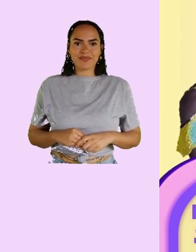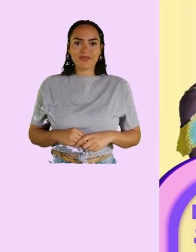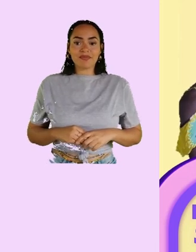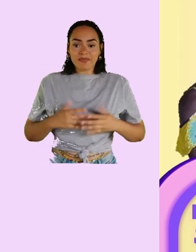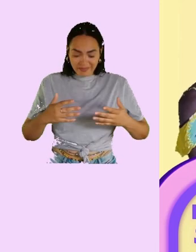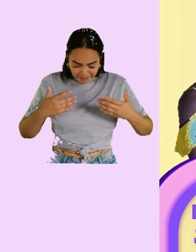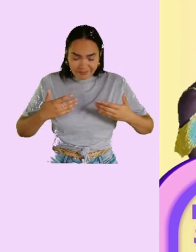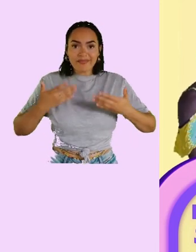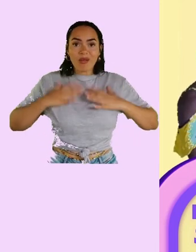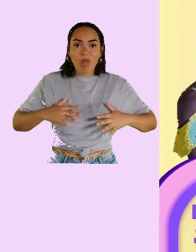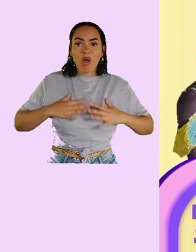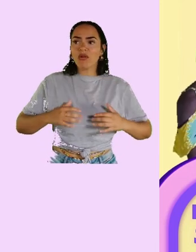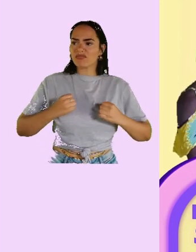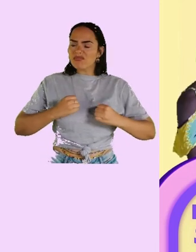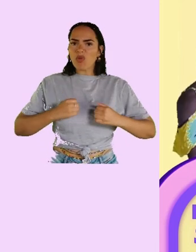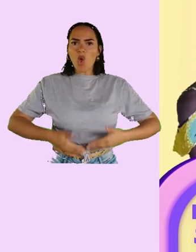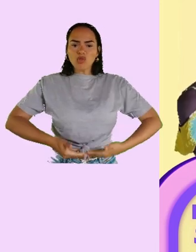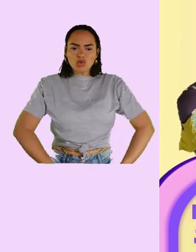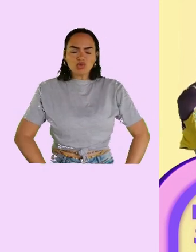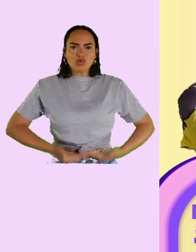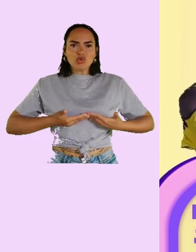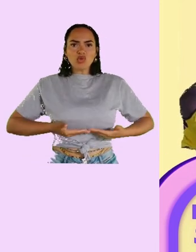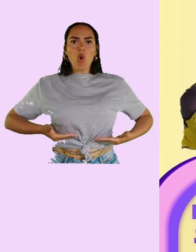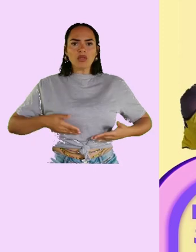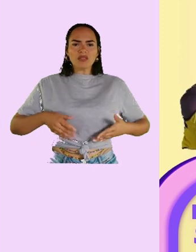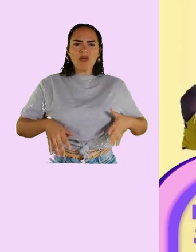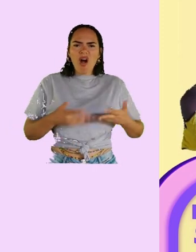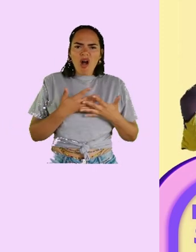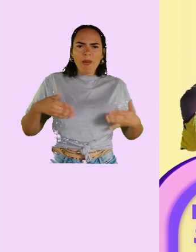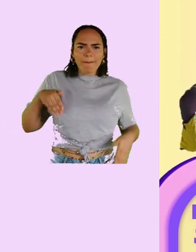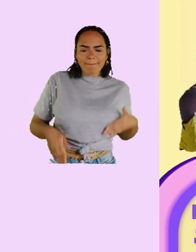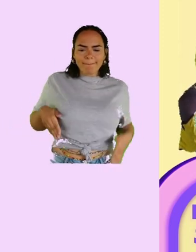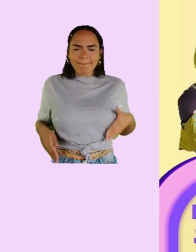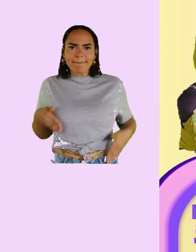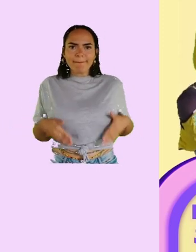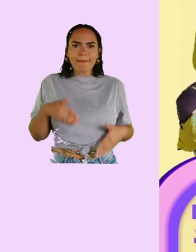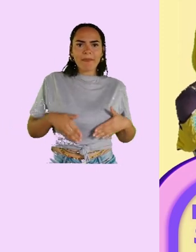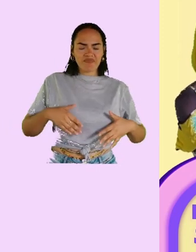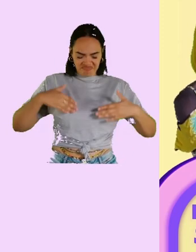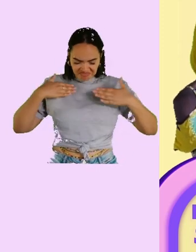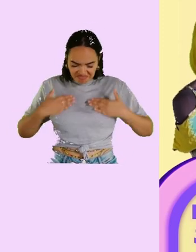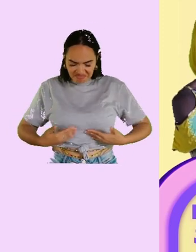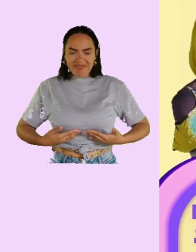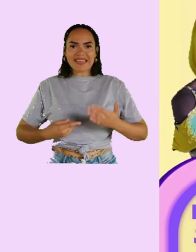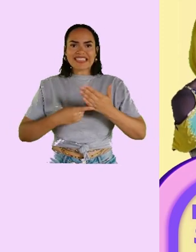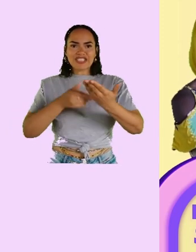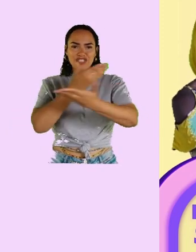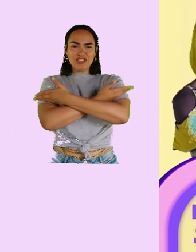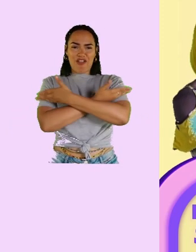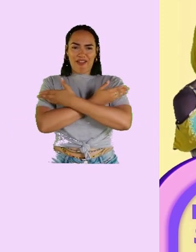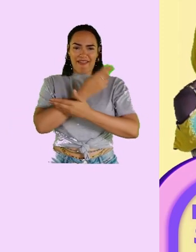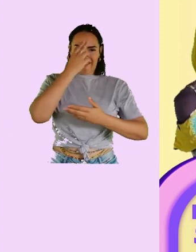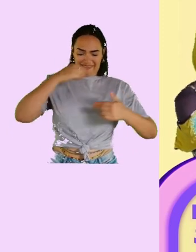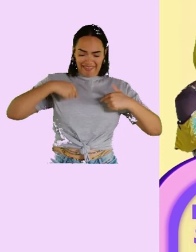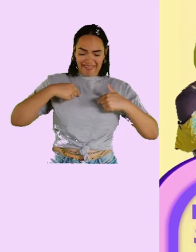also practical shorts with lots of pockets. And I'm wearing a cool cotton t-shirt which says Daddy Shark on